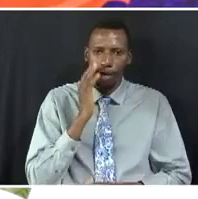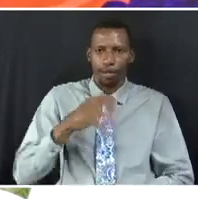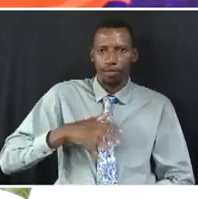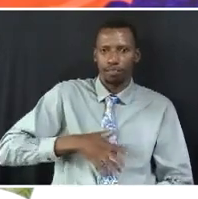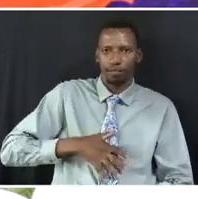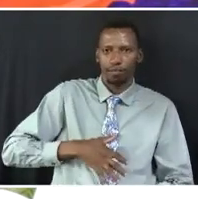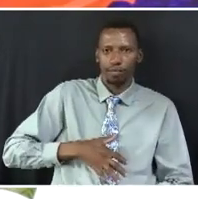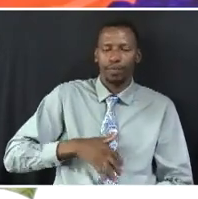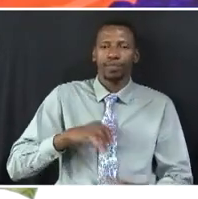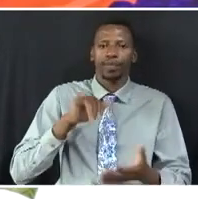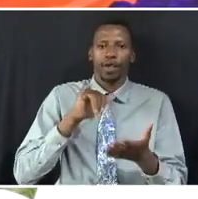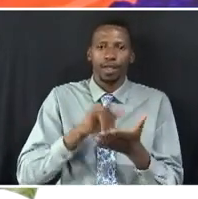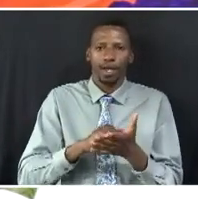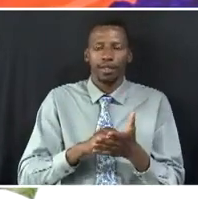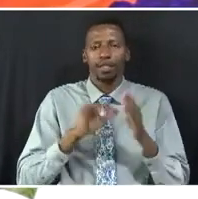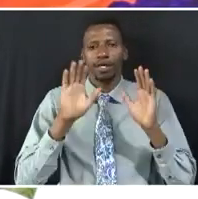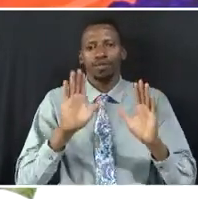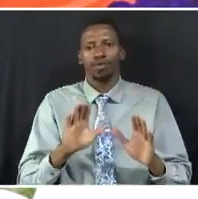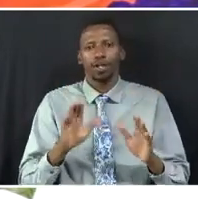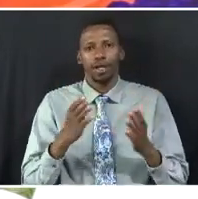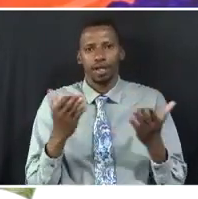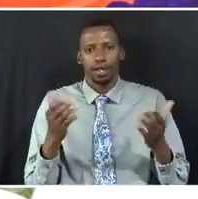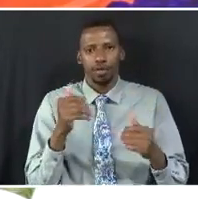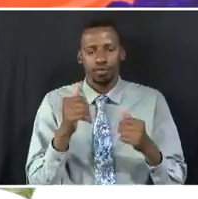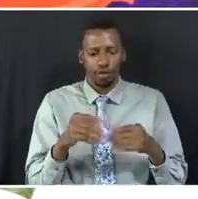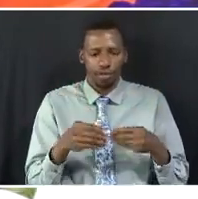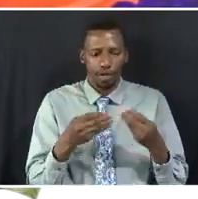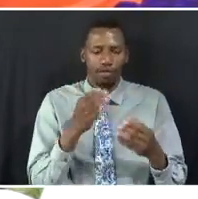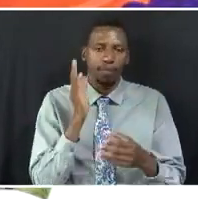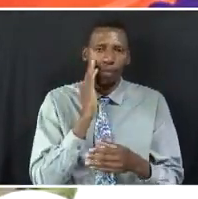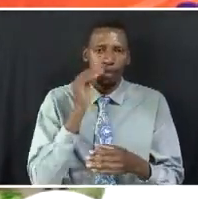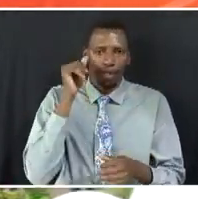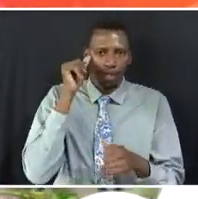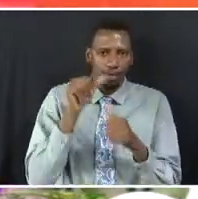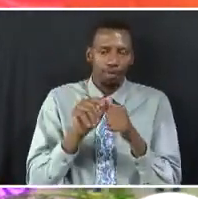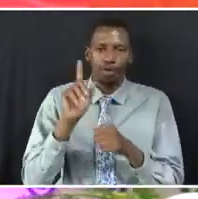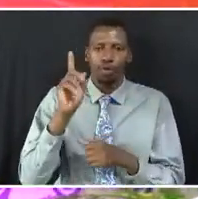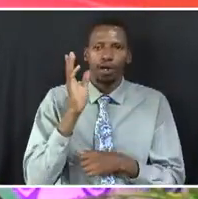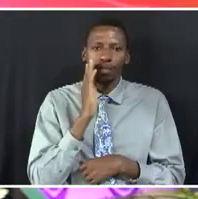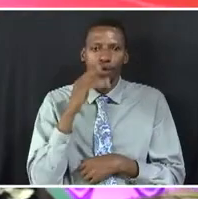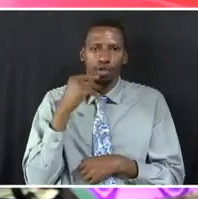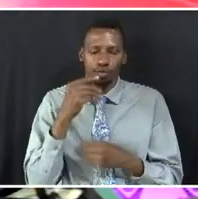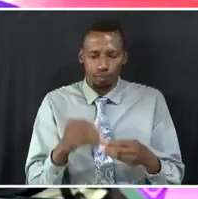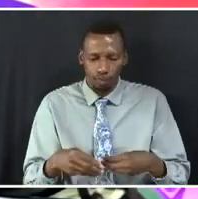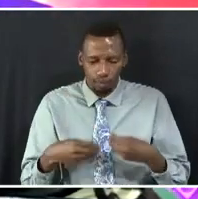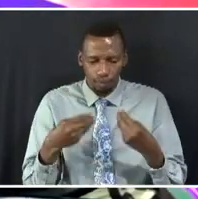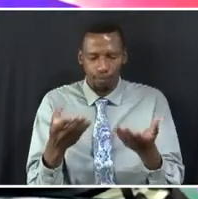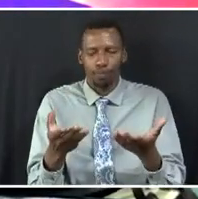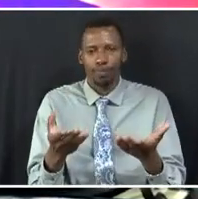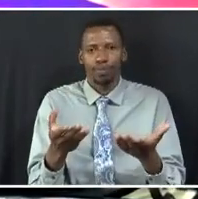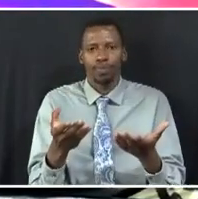credit that goes to the mothers. Remember one mother who was given